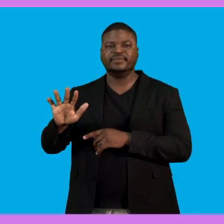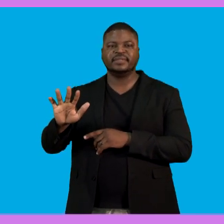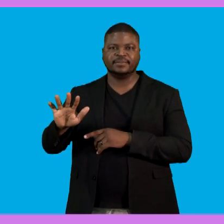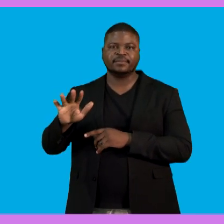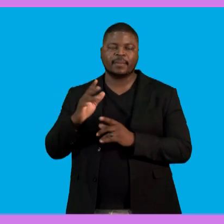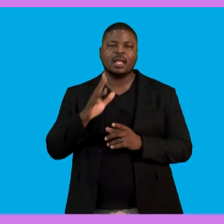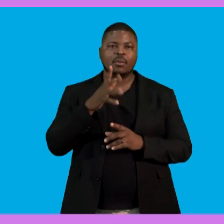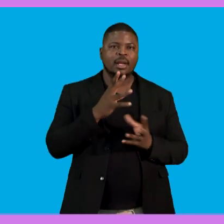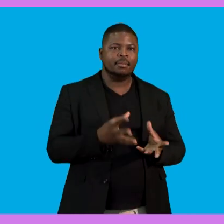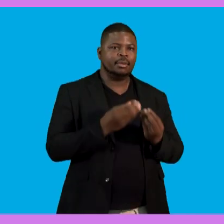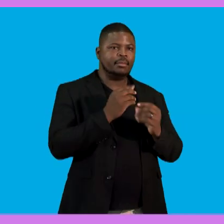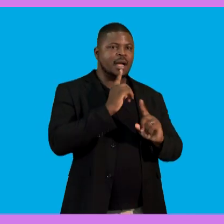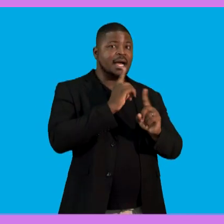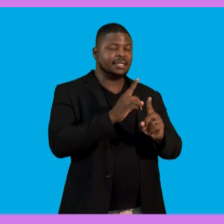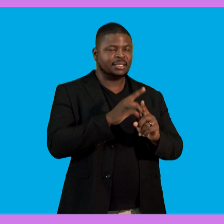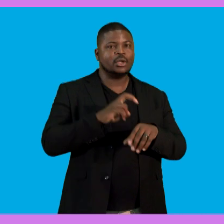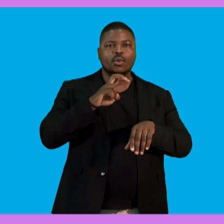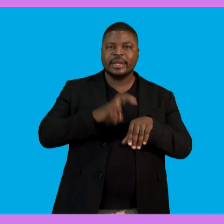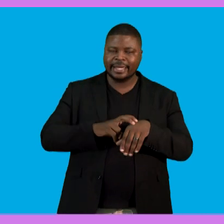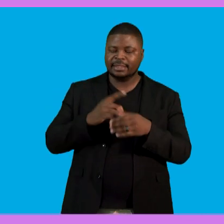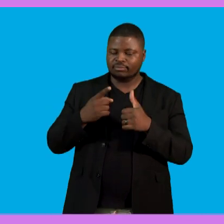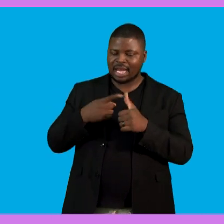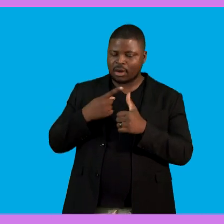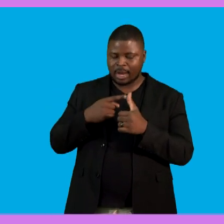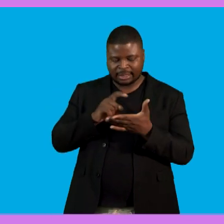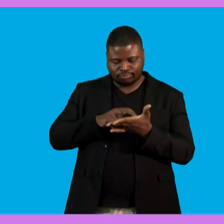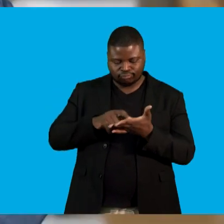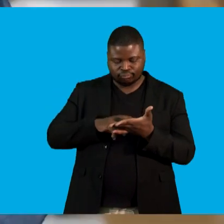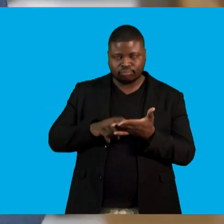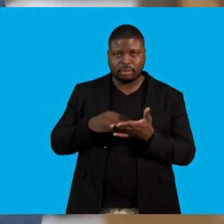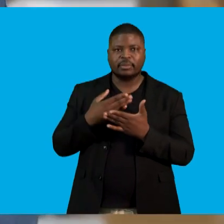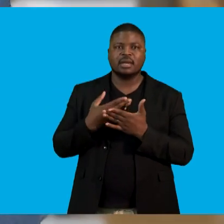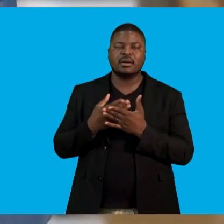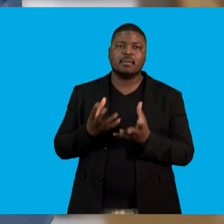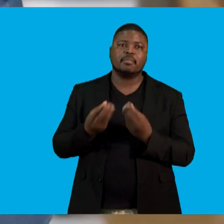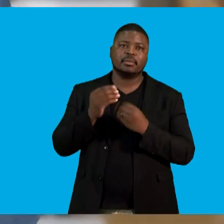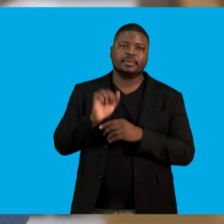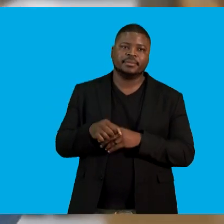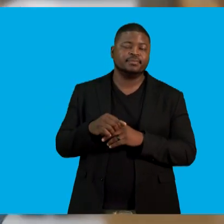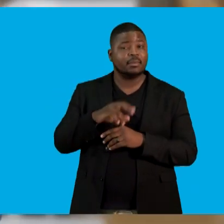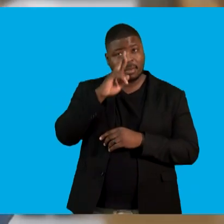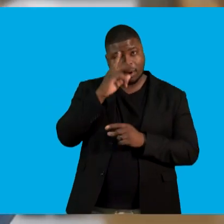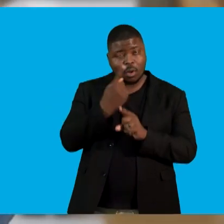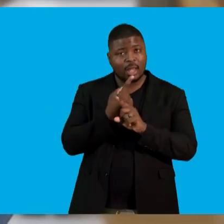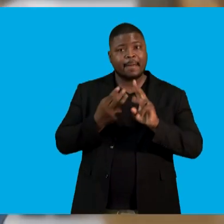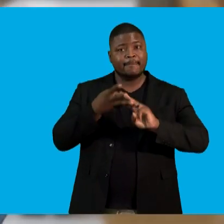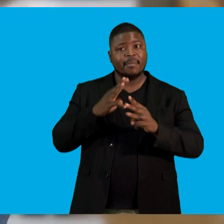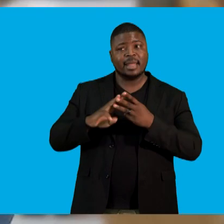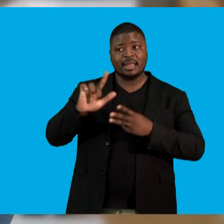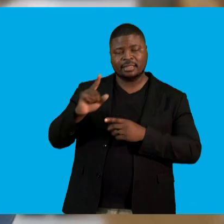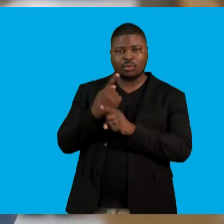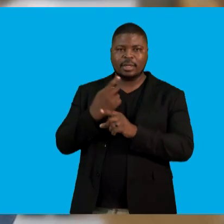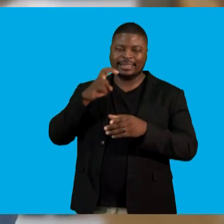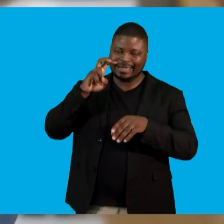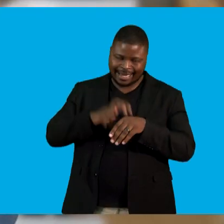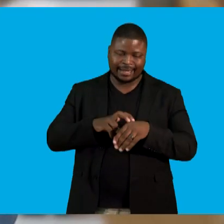0.1315, pardon me. Then we get your answer. You need your calculator all the time when you are watching a math literacy class. You need your calculator.